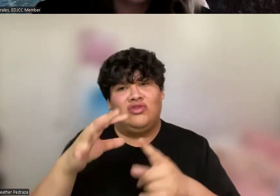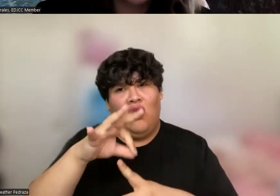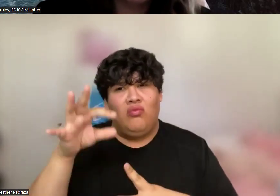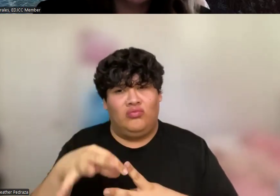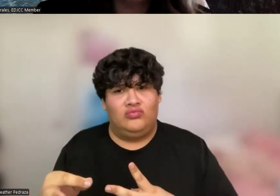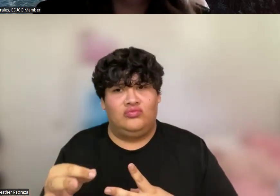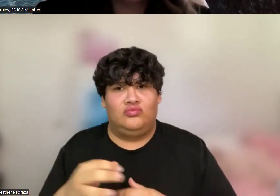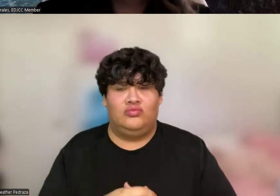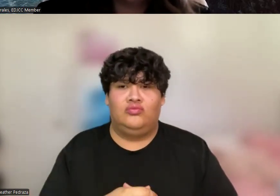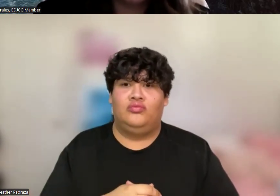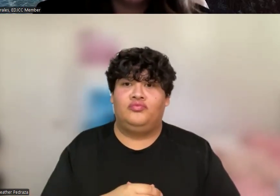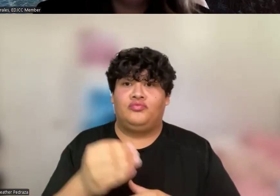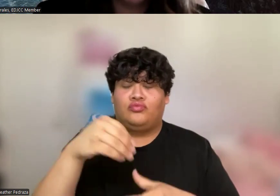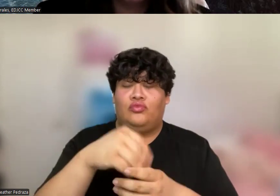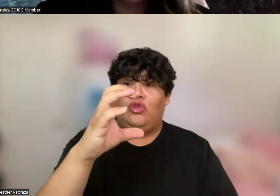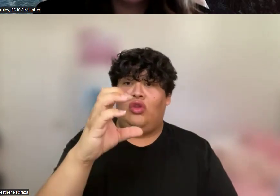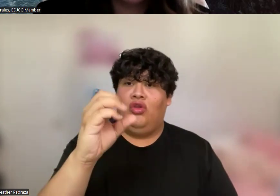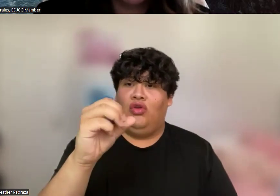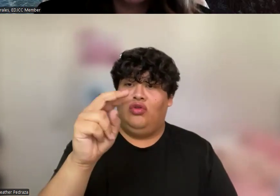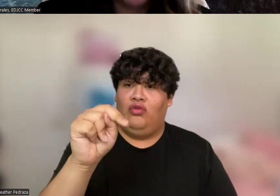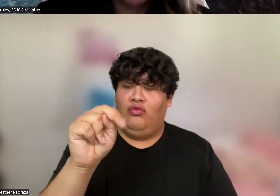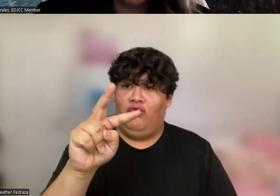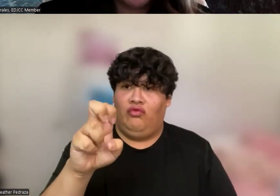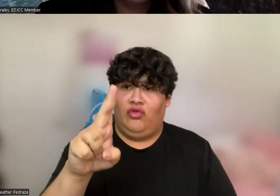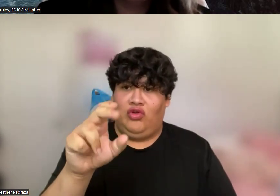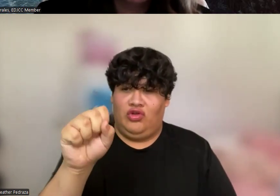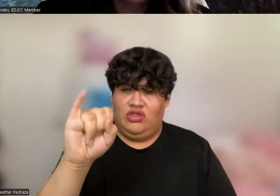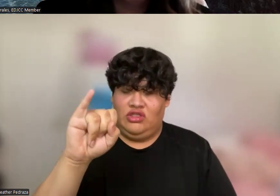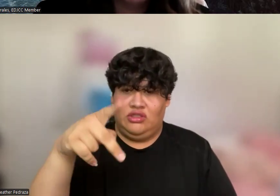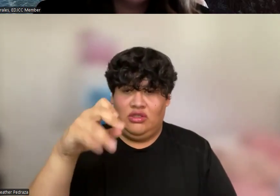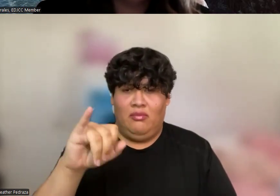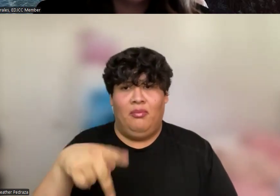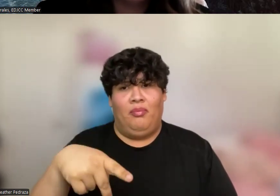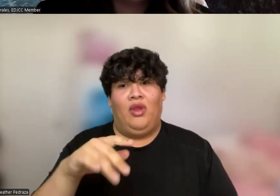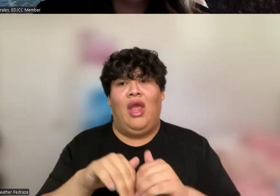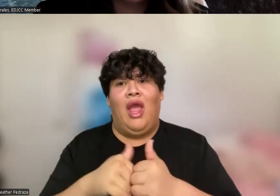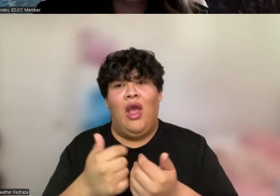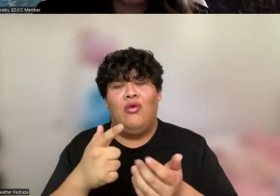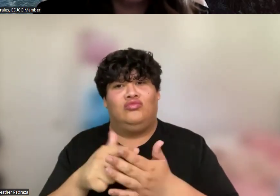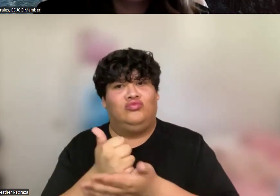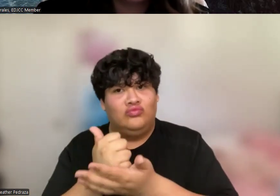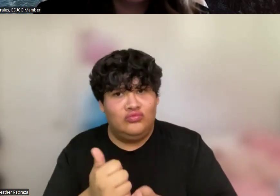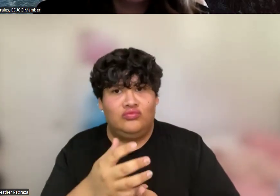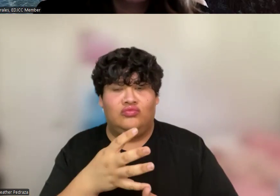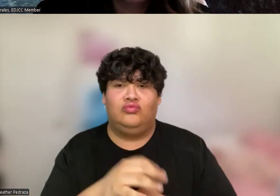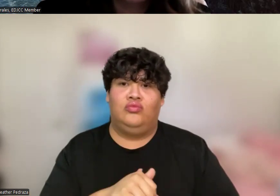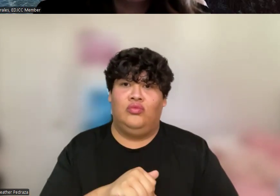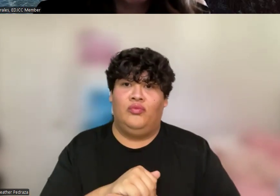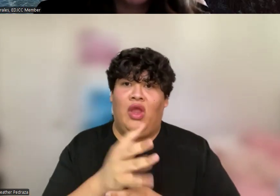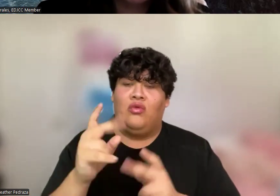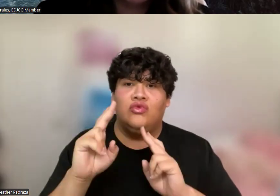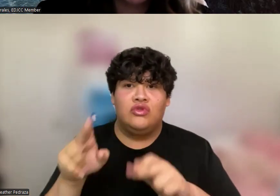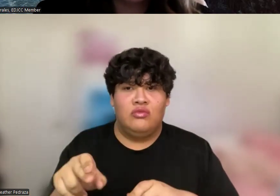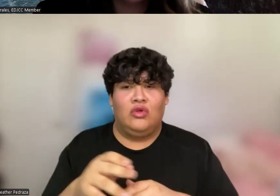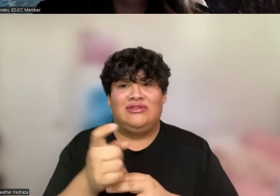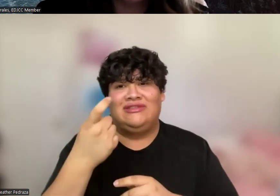our conservatorship subcommittee, we are focusing on when and how PG ultimately responds. As I